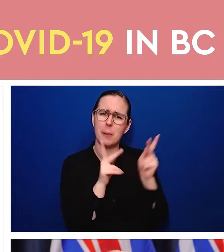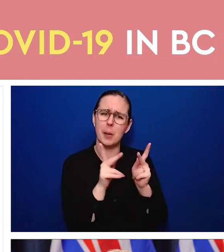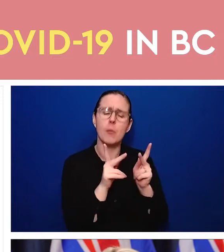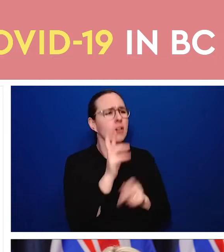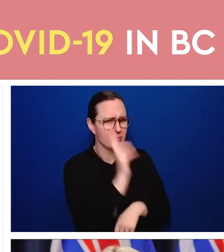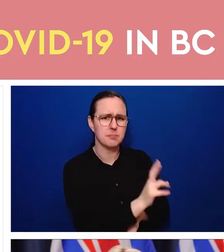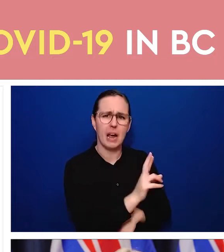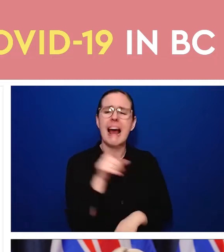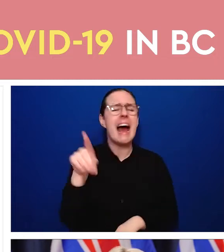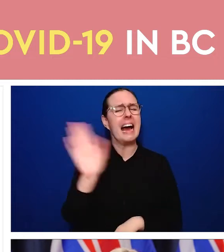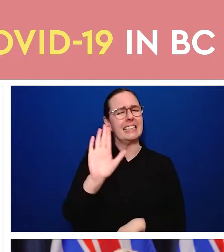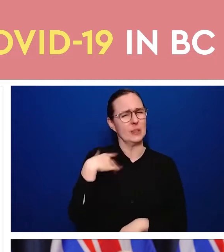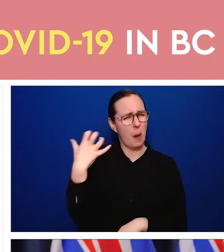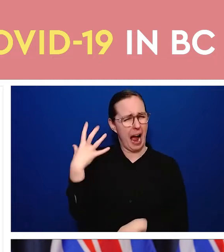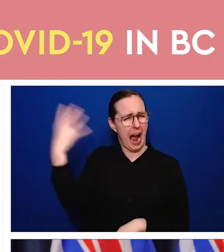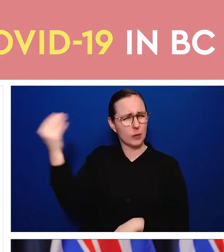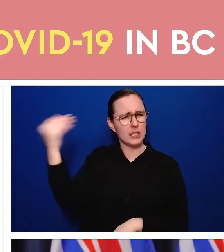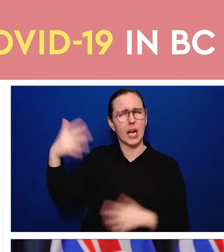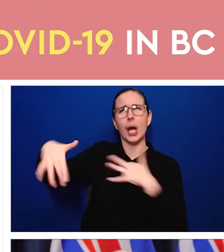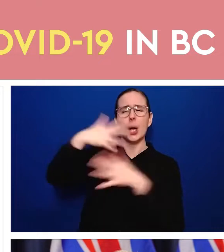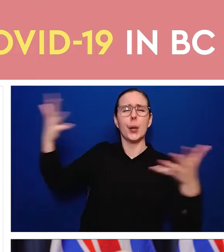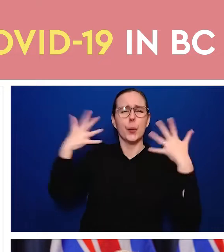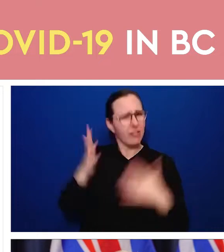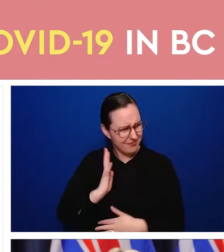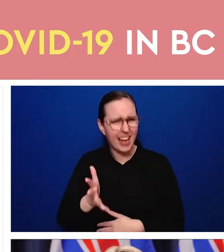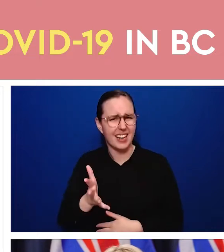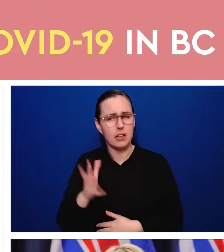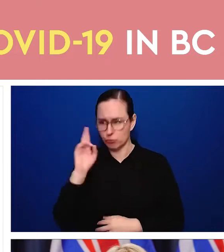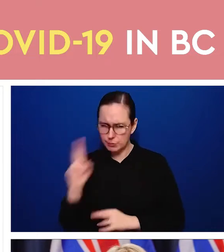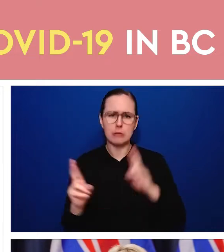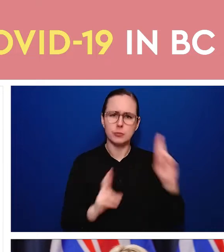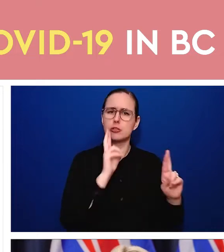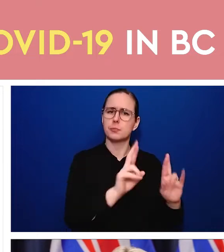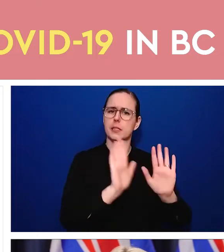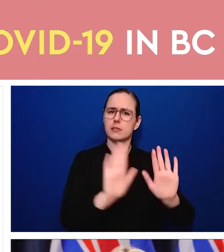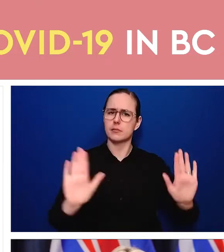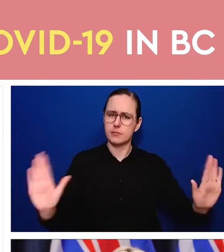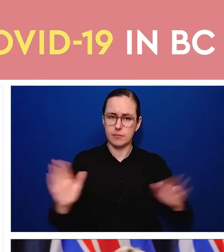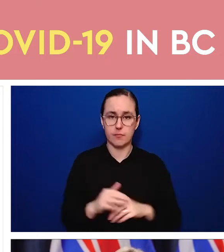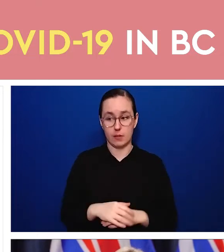And while today is another really positive step forward, we have to be ready to bring some tools back, if